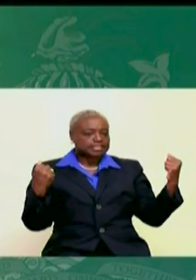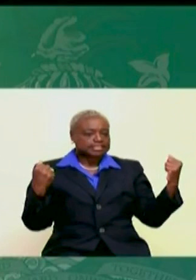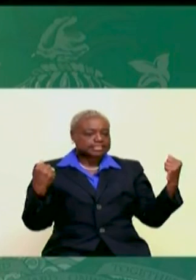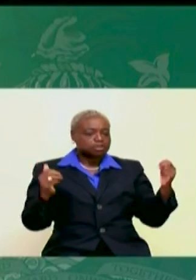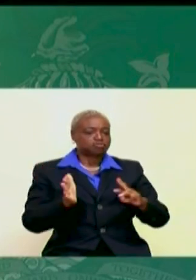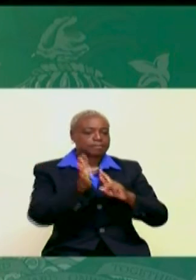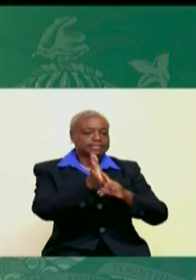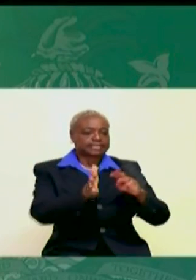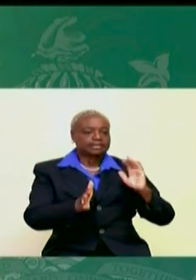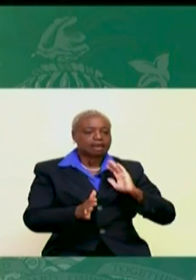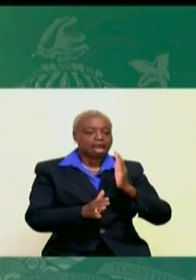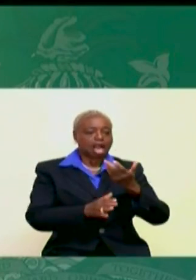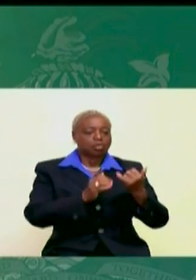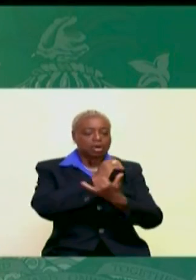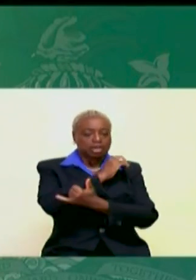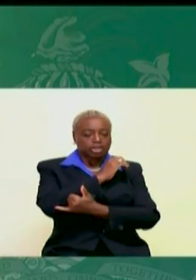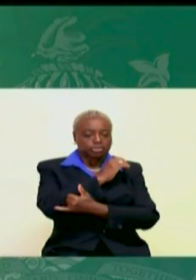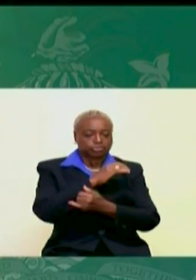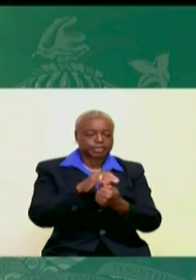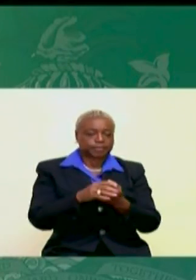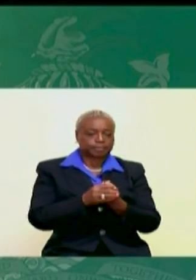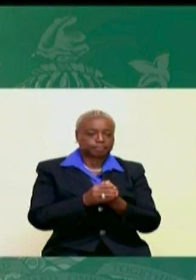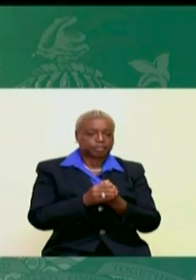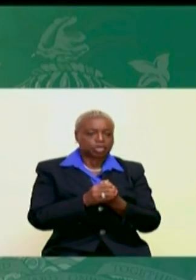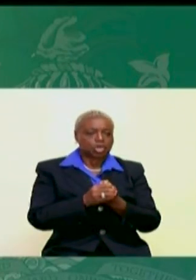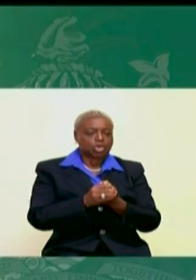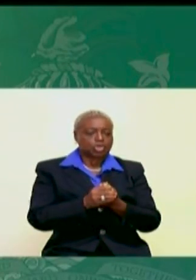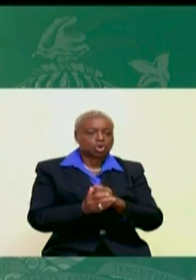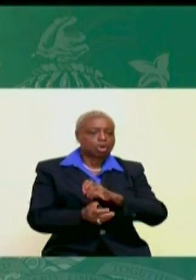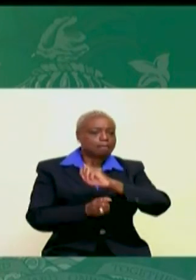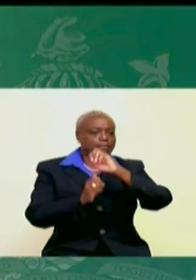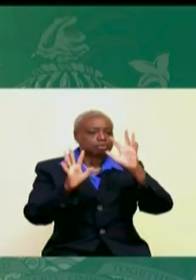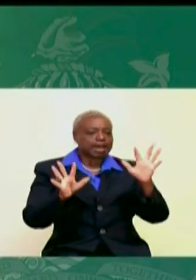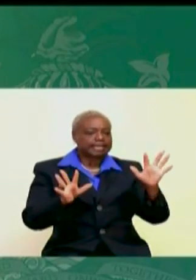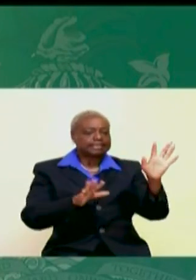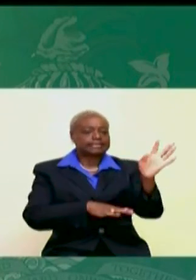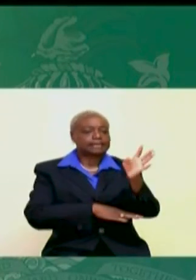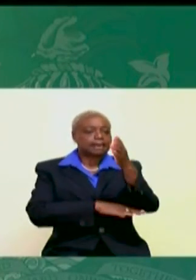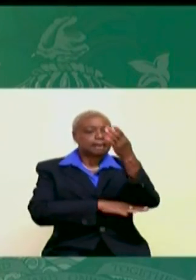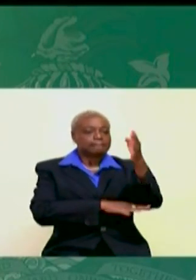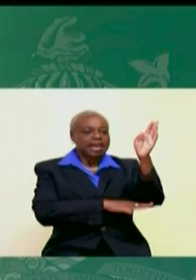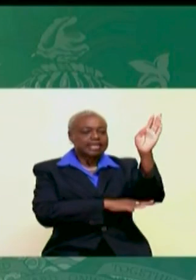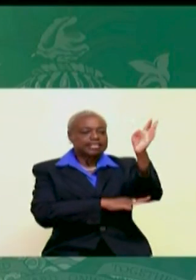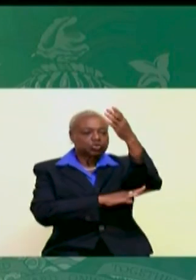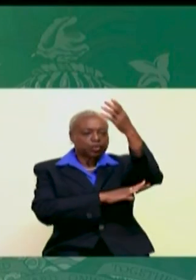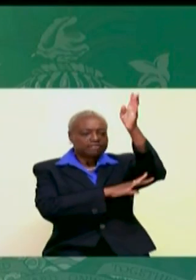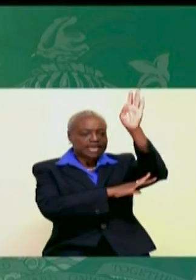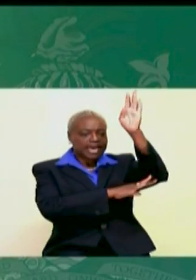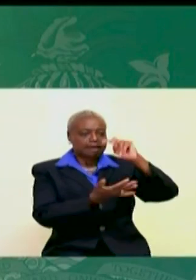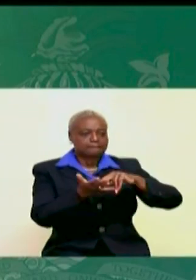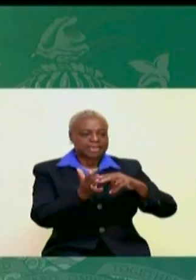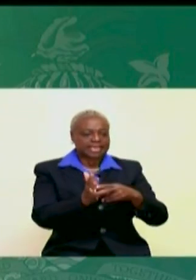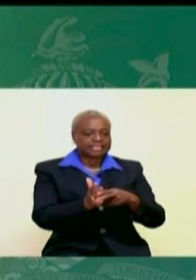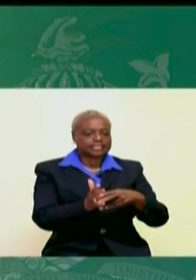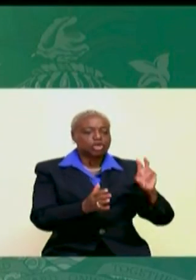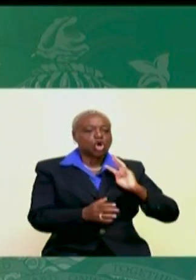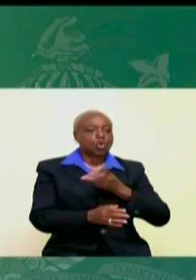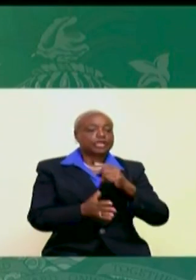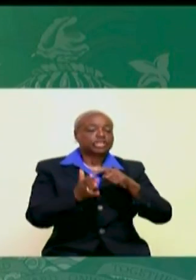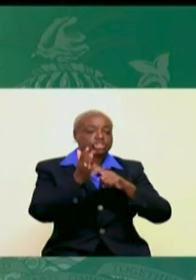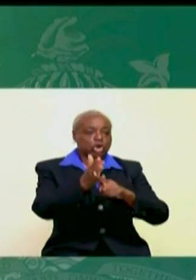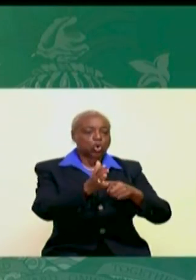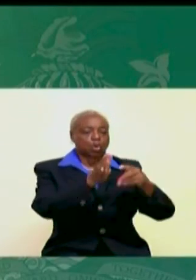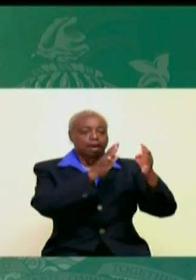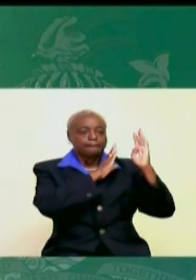country with pride and confidence. Your bright banners waving high means that we show